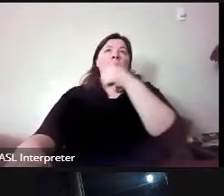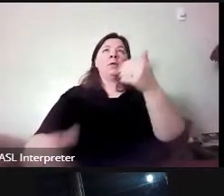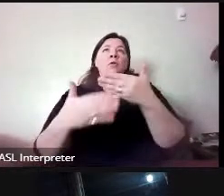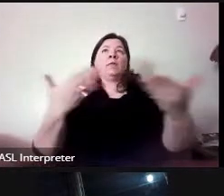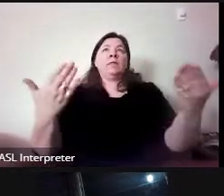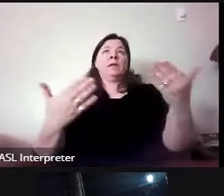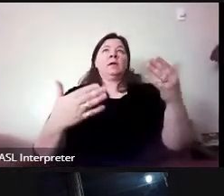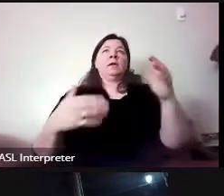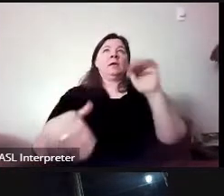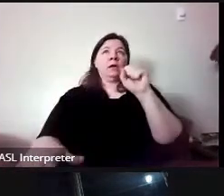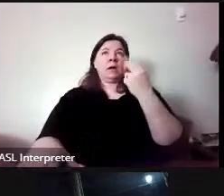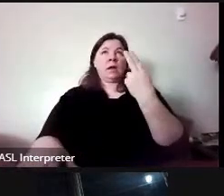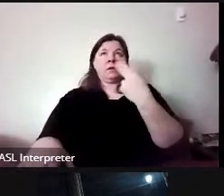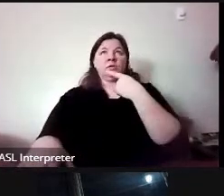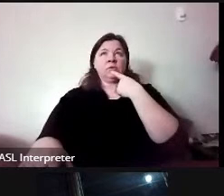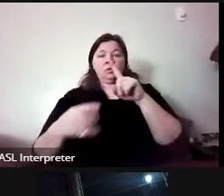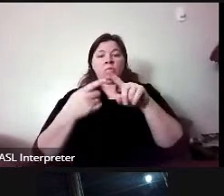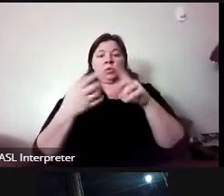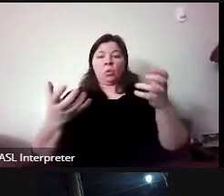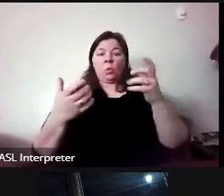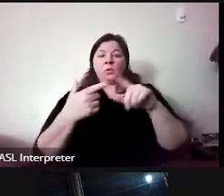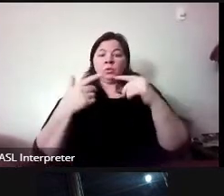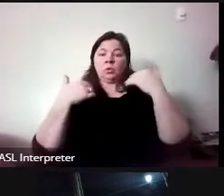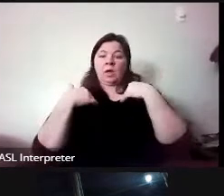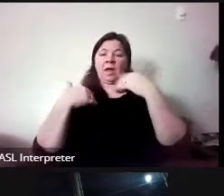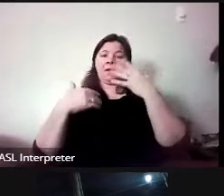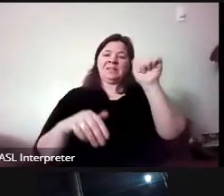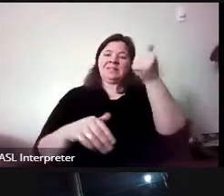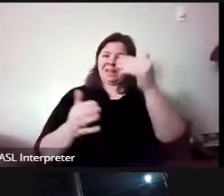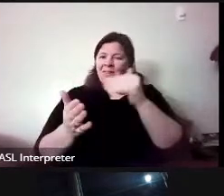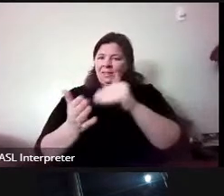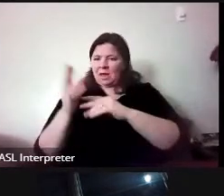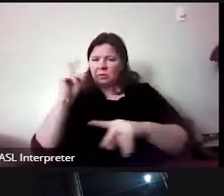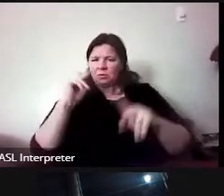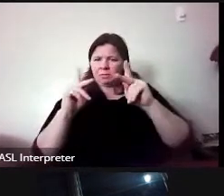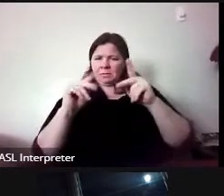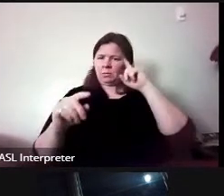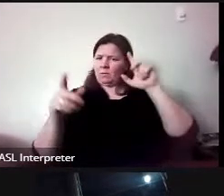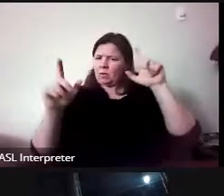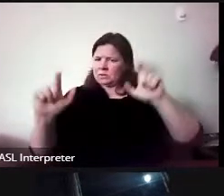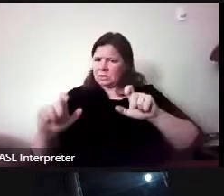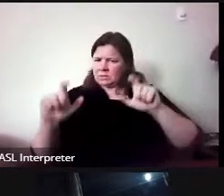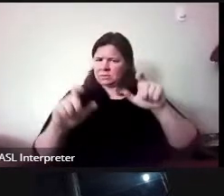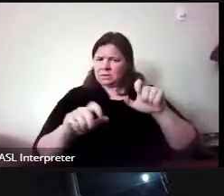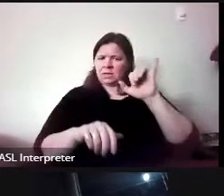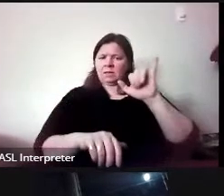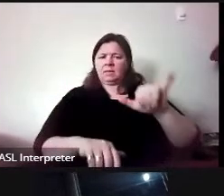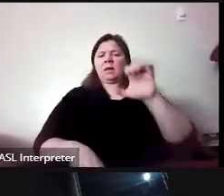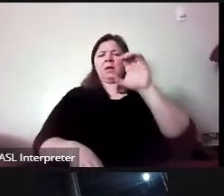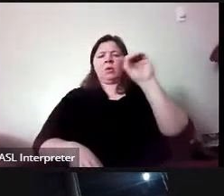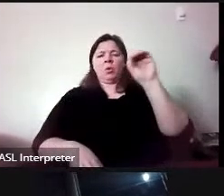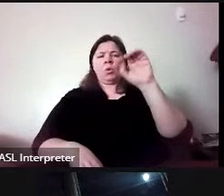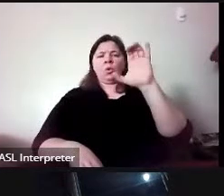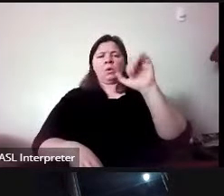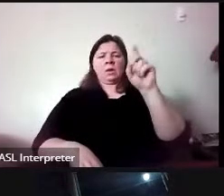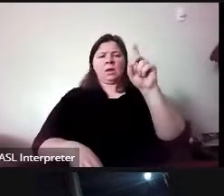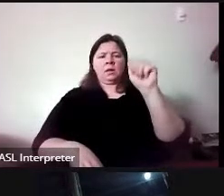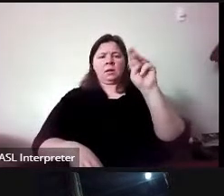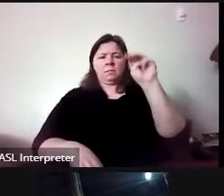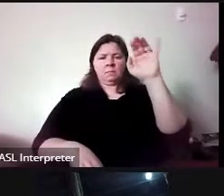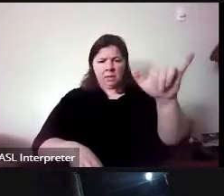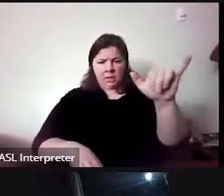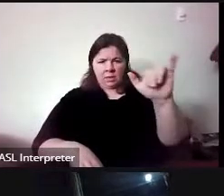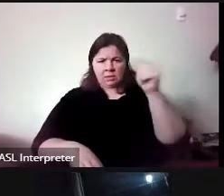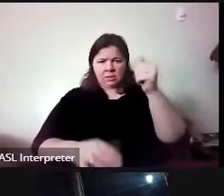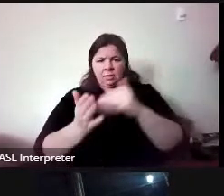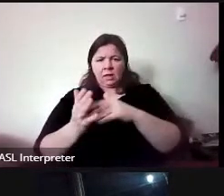Ash was saying too is that he wants to have at least around 10,000 people to test the Academy, because we need to